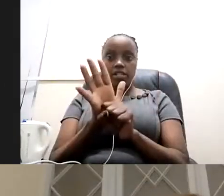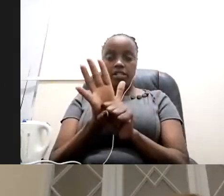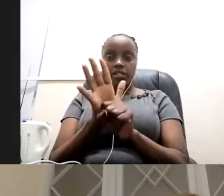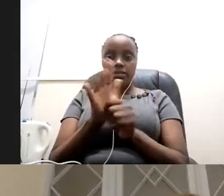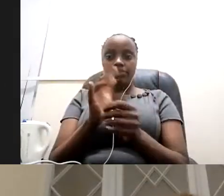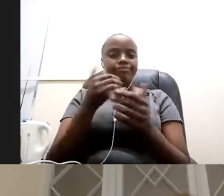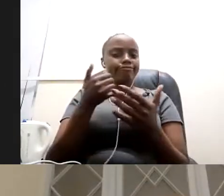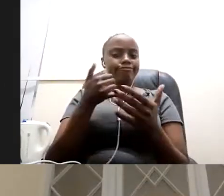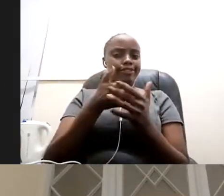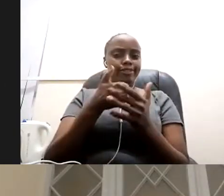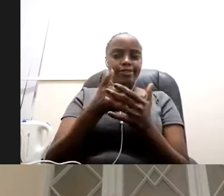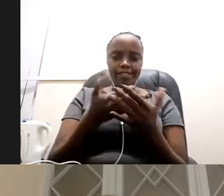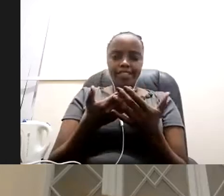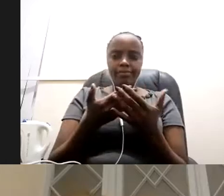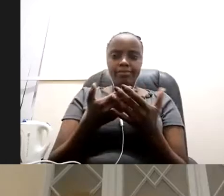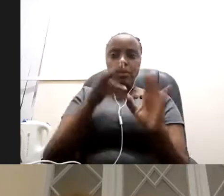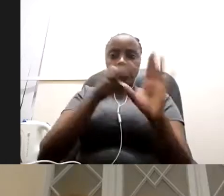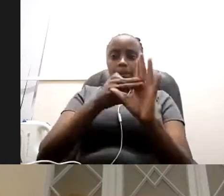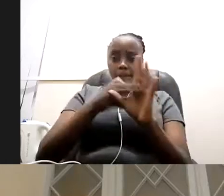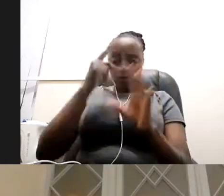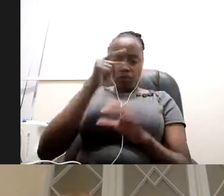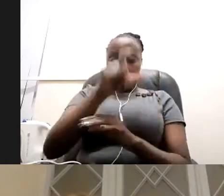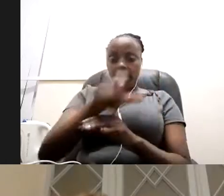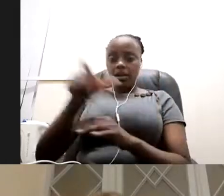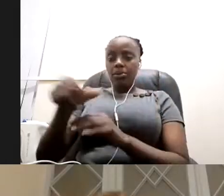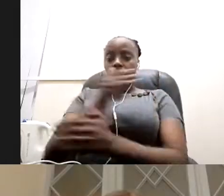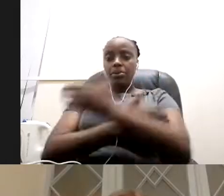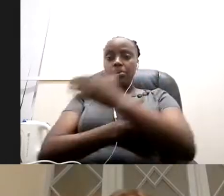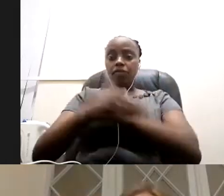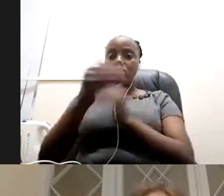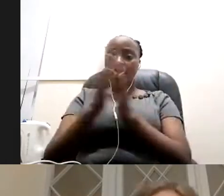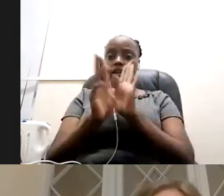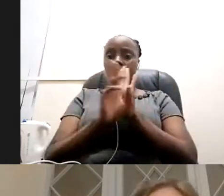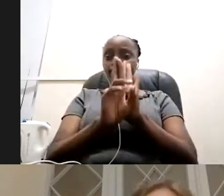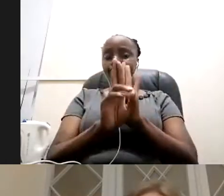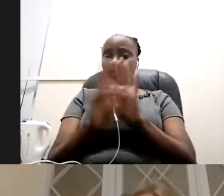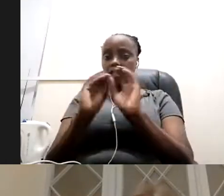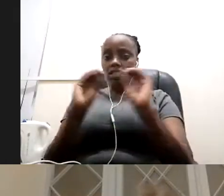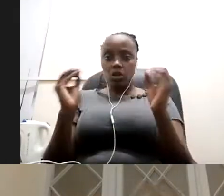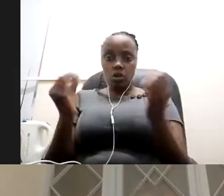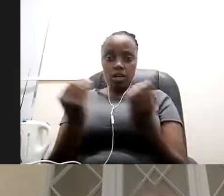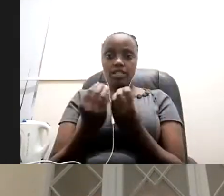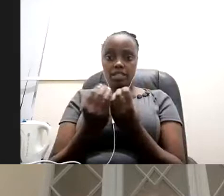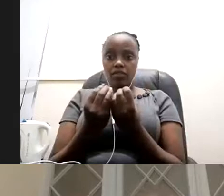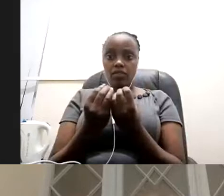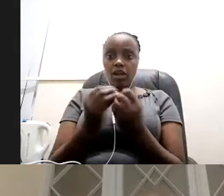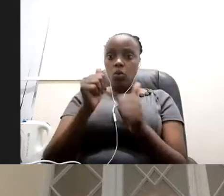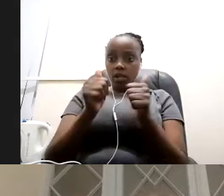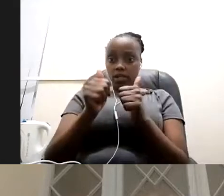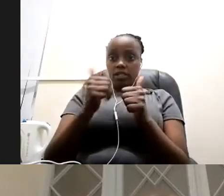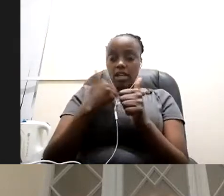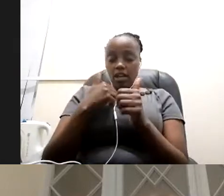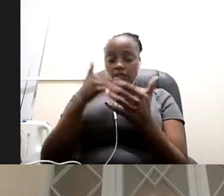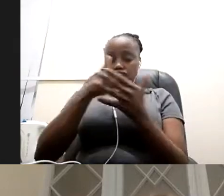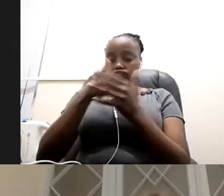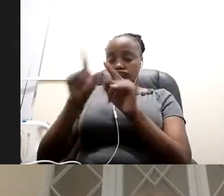including the participation of persons with disabilities and their representative organization in cross-disciplinary